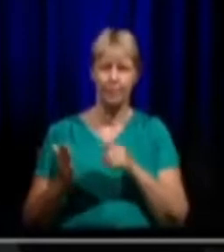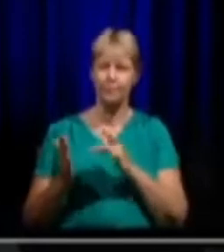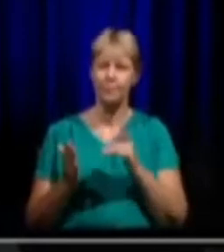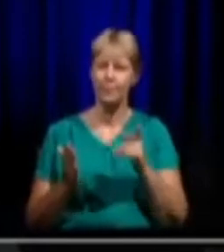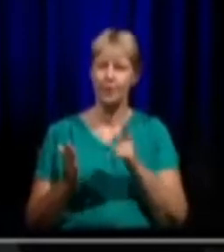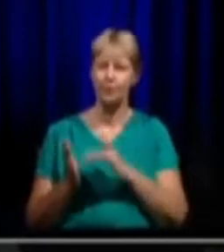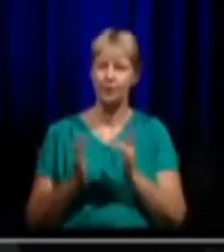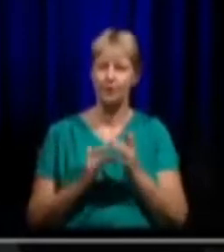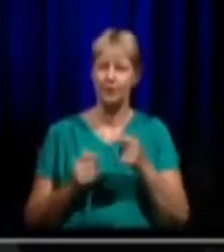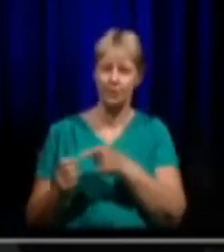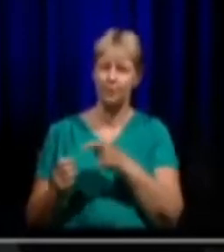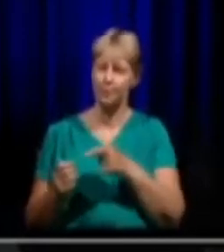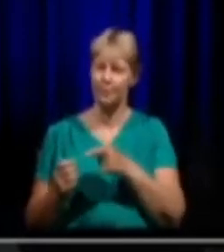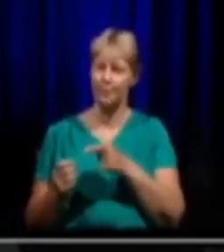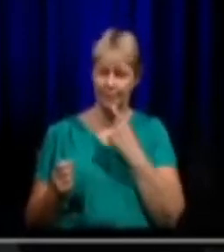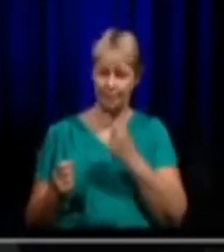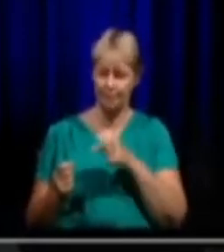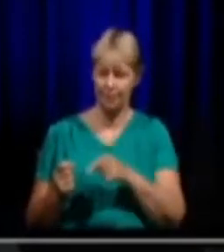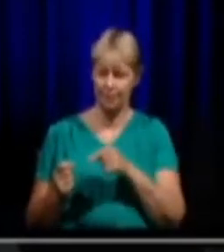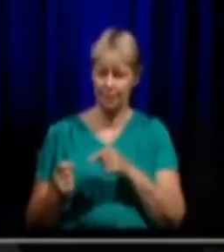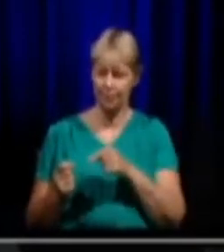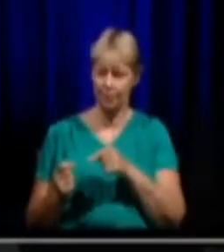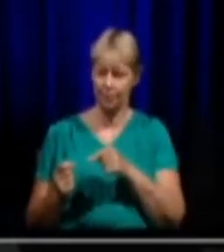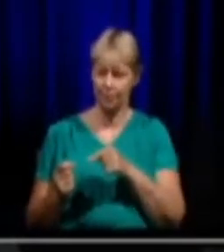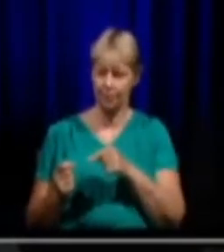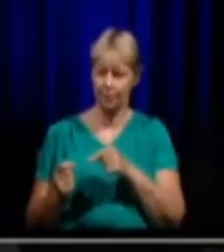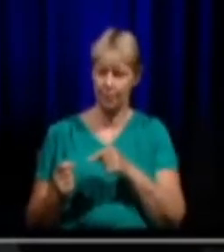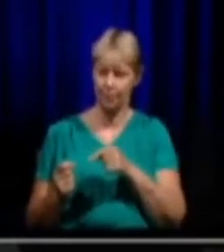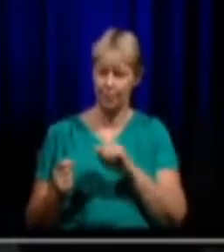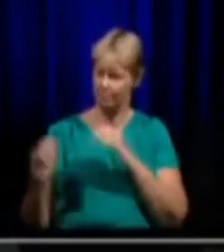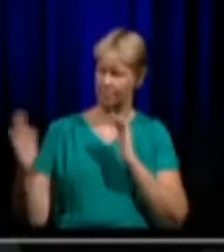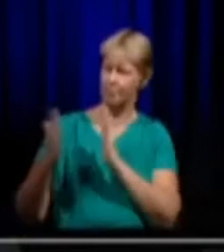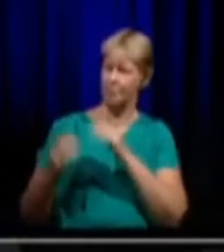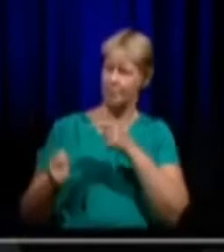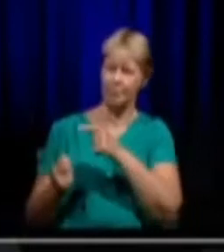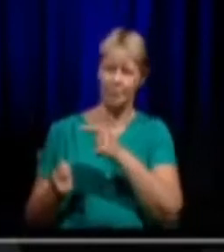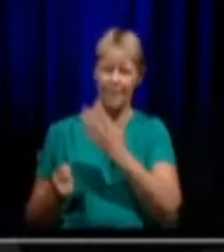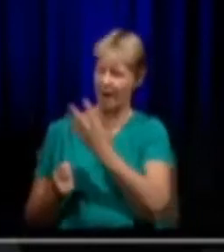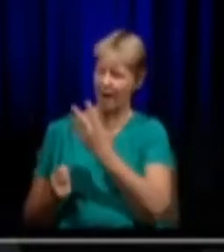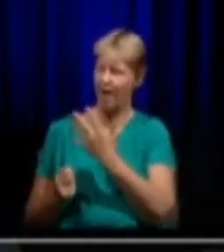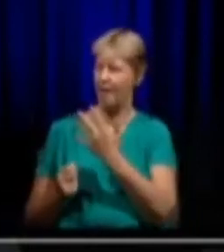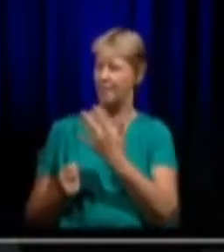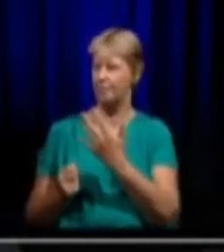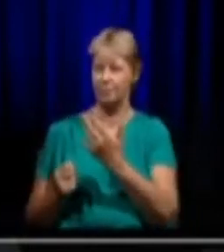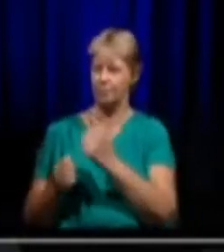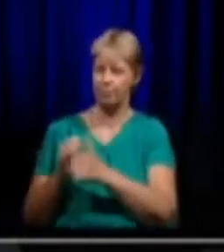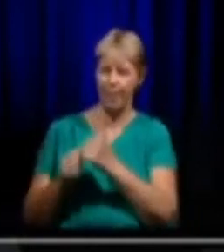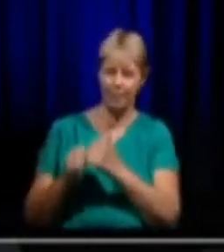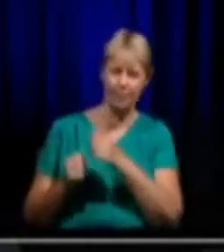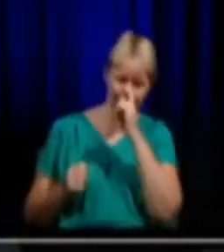in verse 6, he says this: he appeared to more than 500 of the brothers and sisters at the same time. So he had large